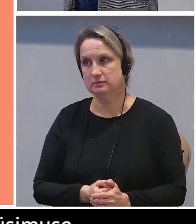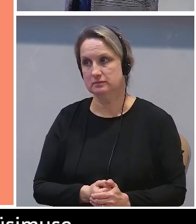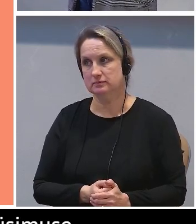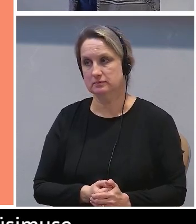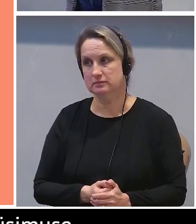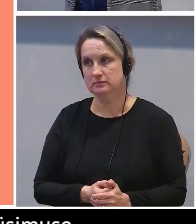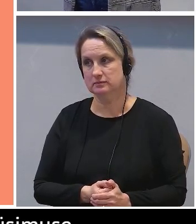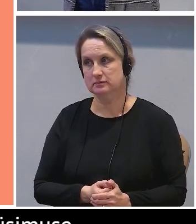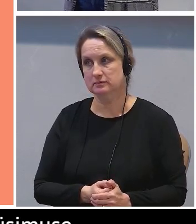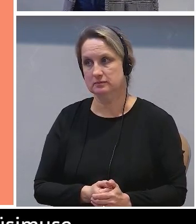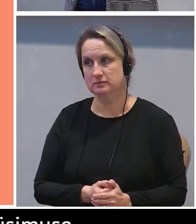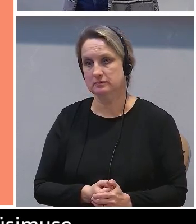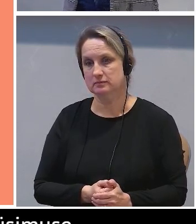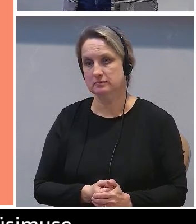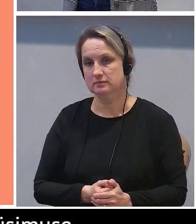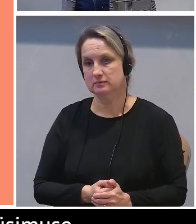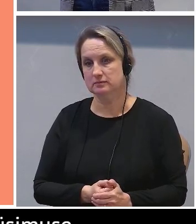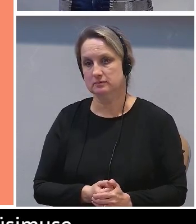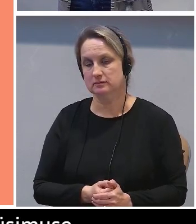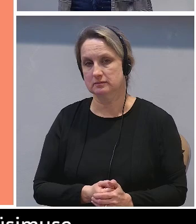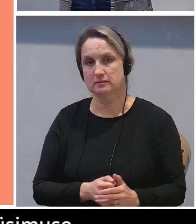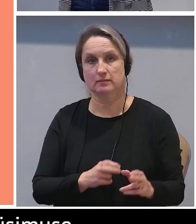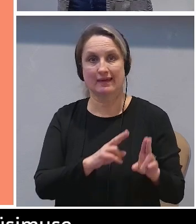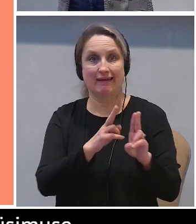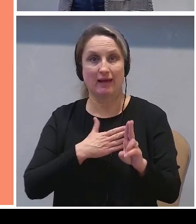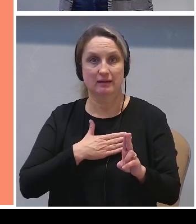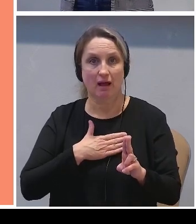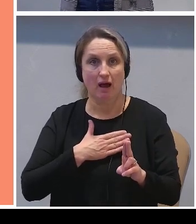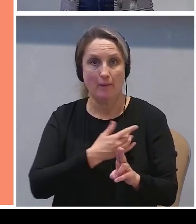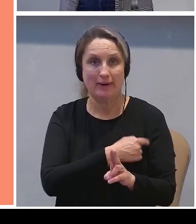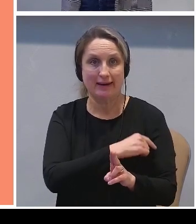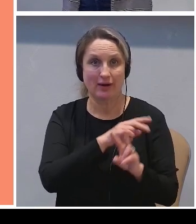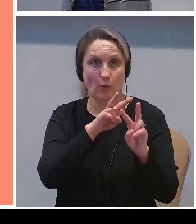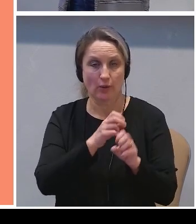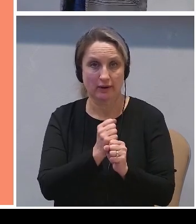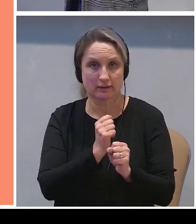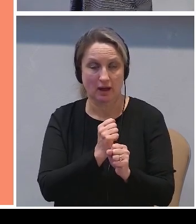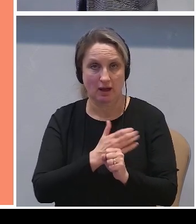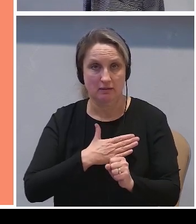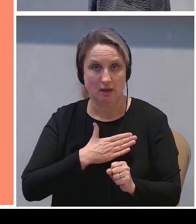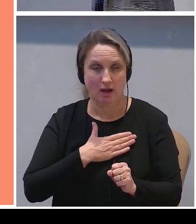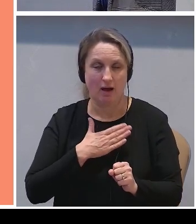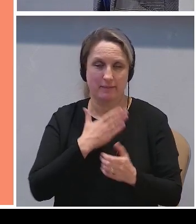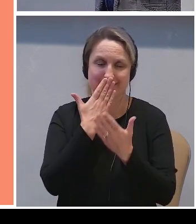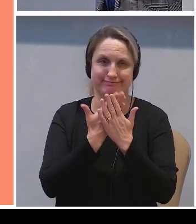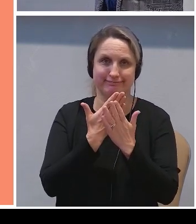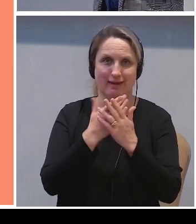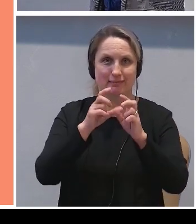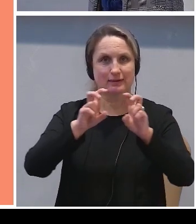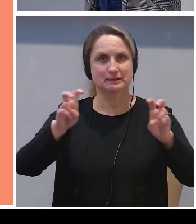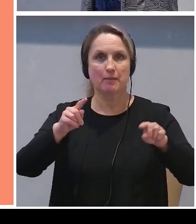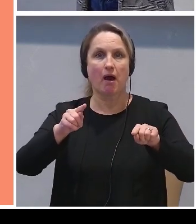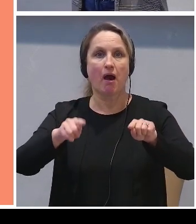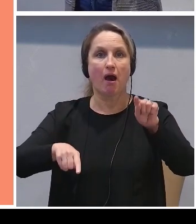investigator that wants to set up a clinical trial on a rare disease, pediatric, and also they want to incorporate